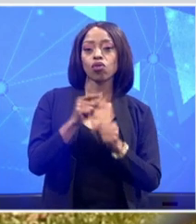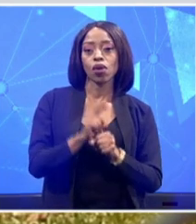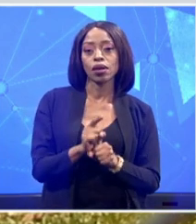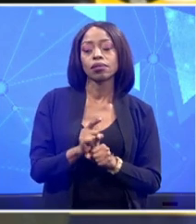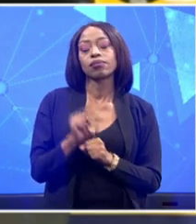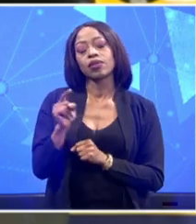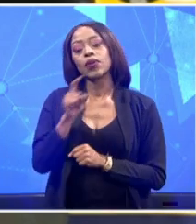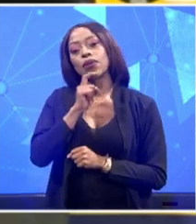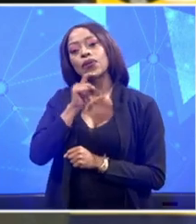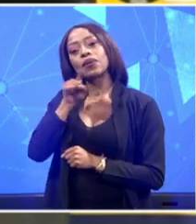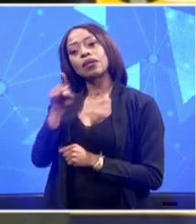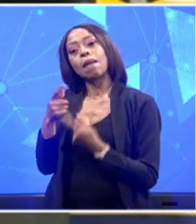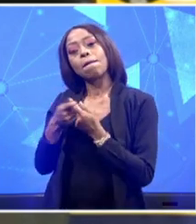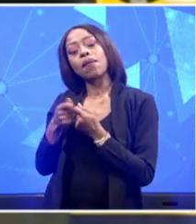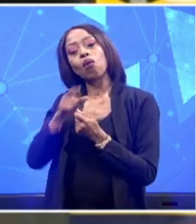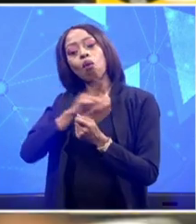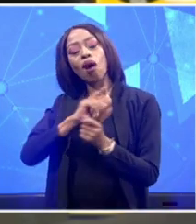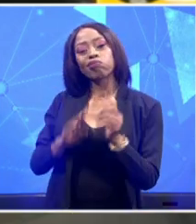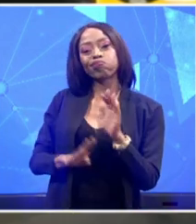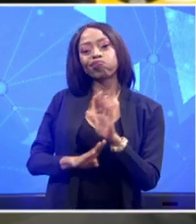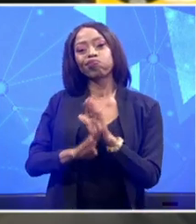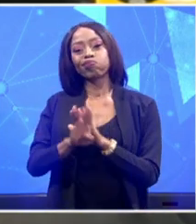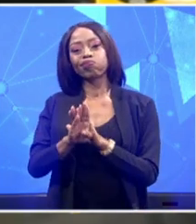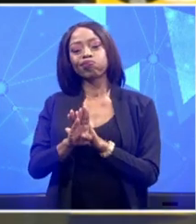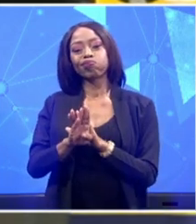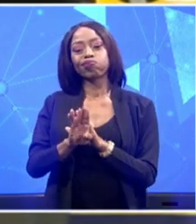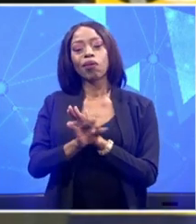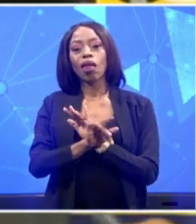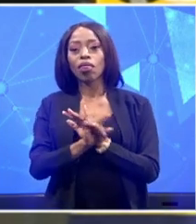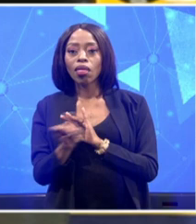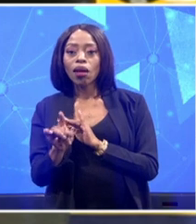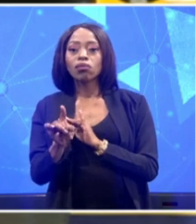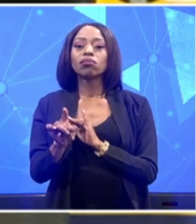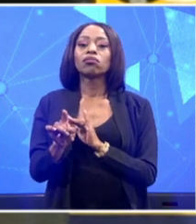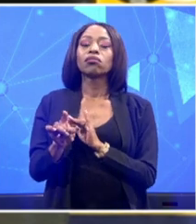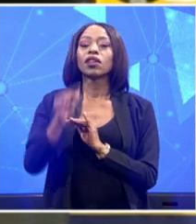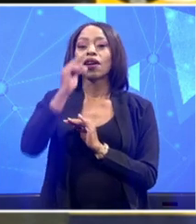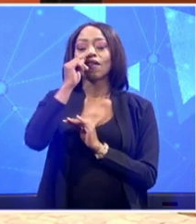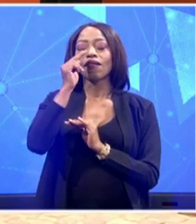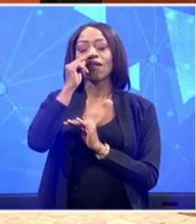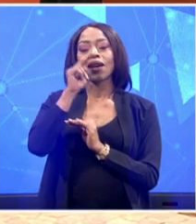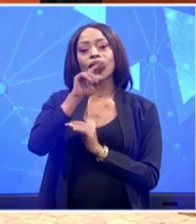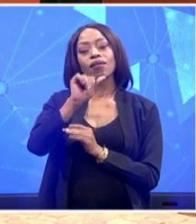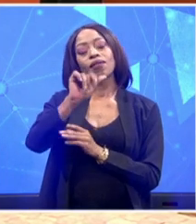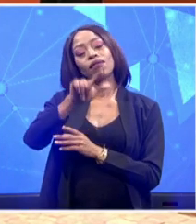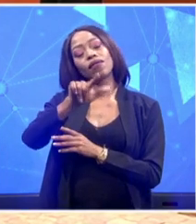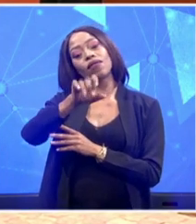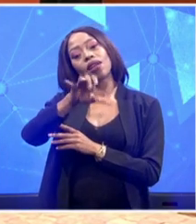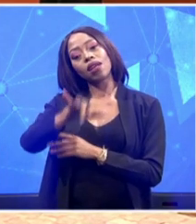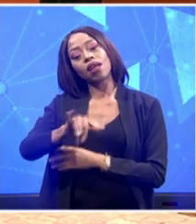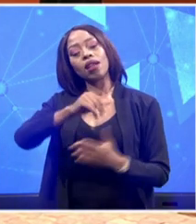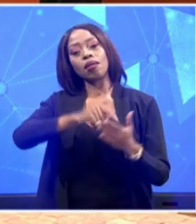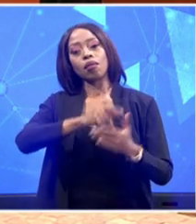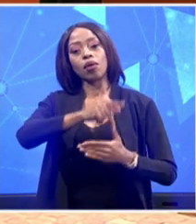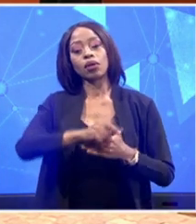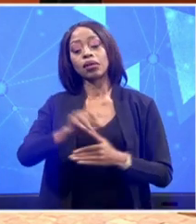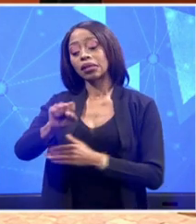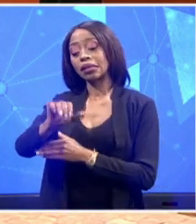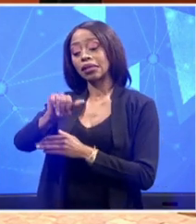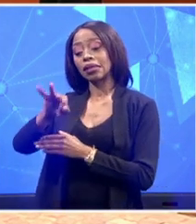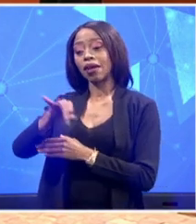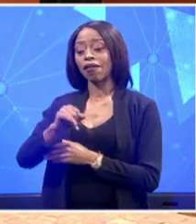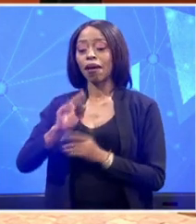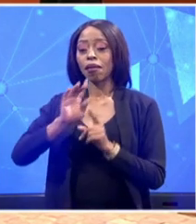is to use this money to develop the Fun Valley project. SAFA will be forced to look